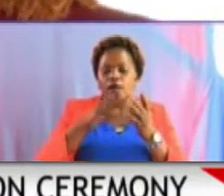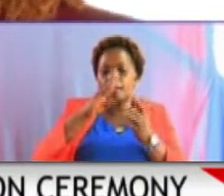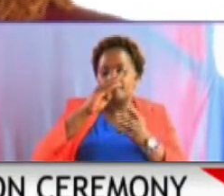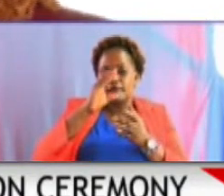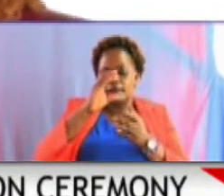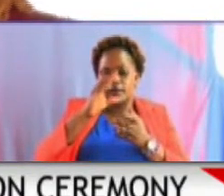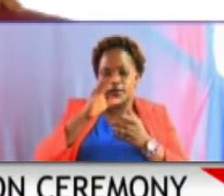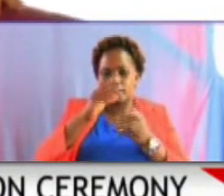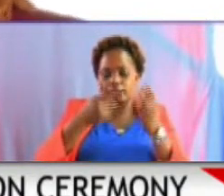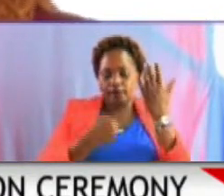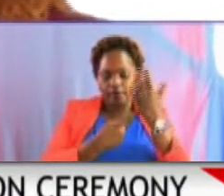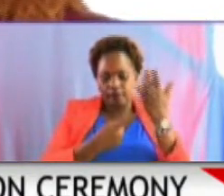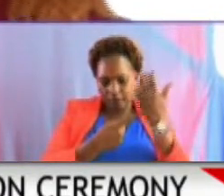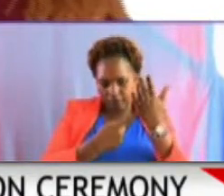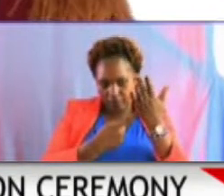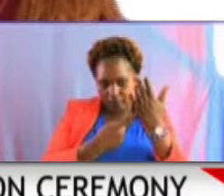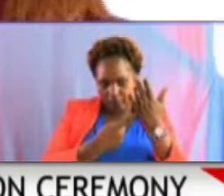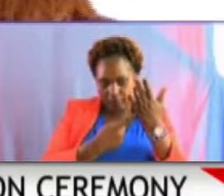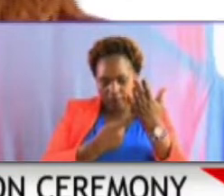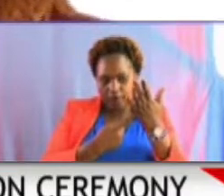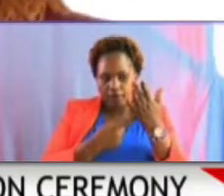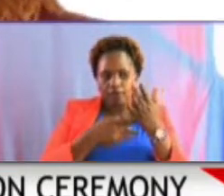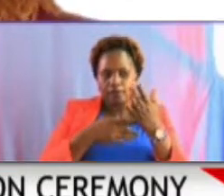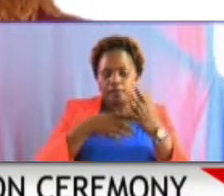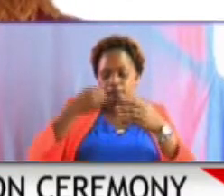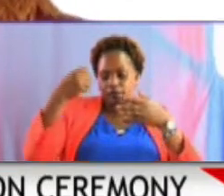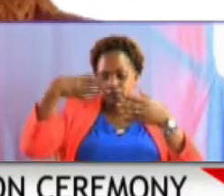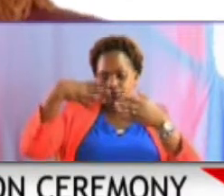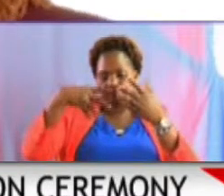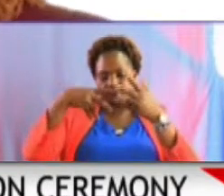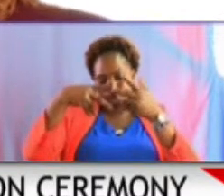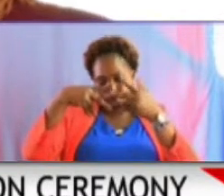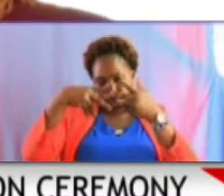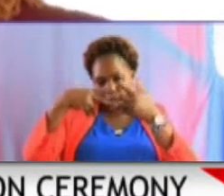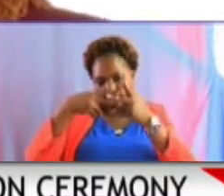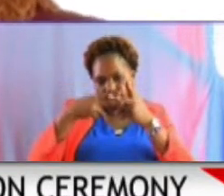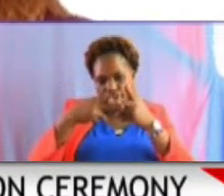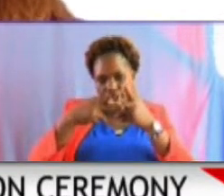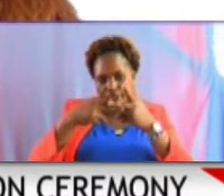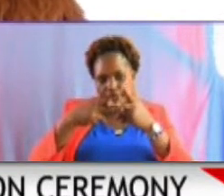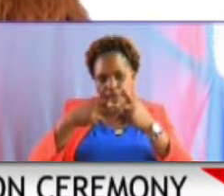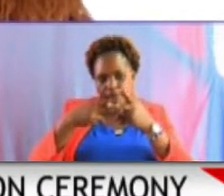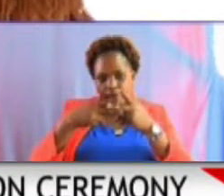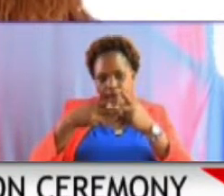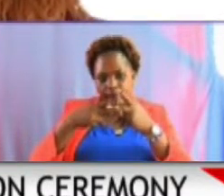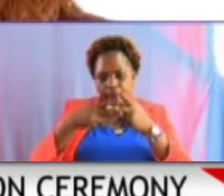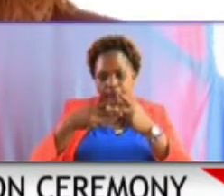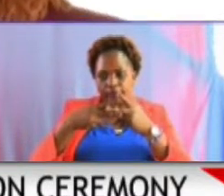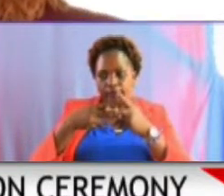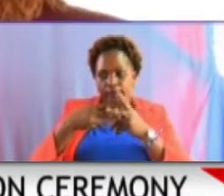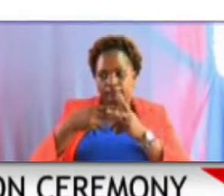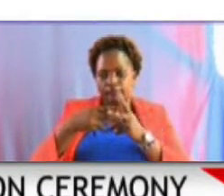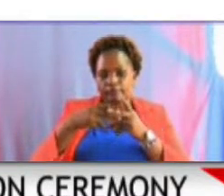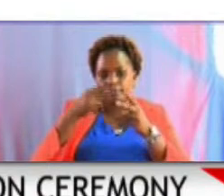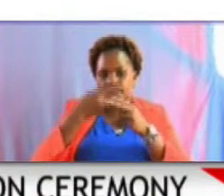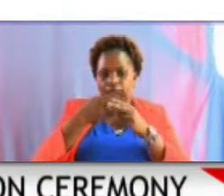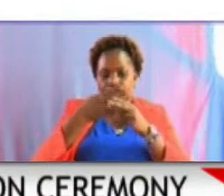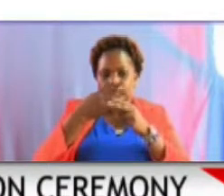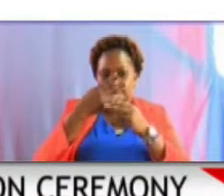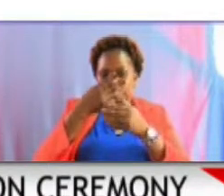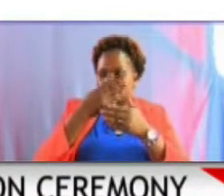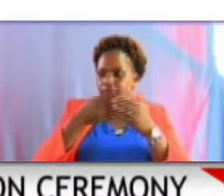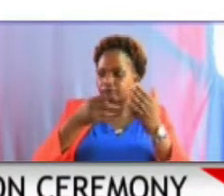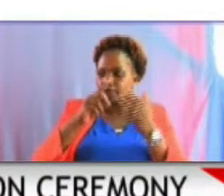Technology in Electrical and Electronics Engineering. First class honors, Magondu Joseph